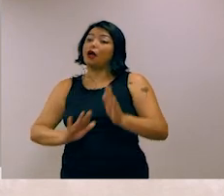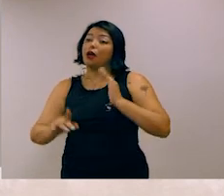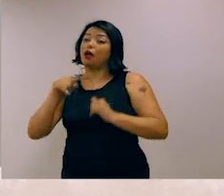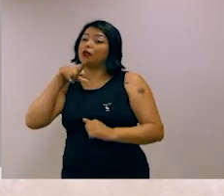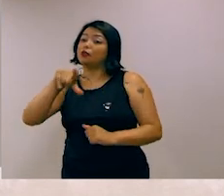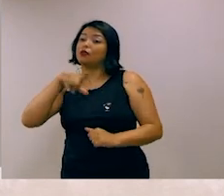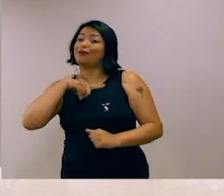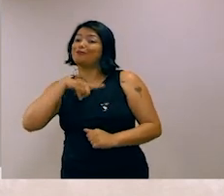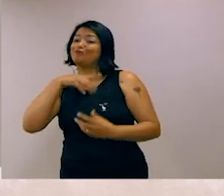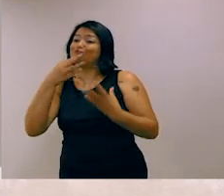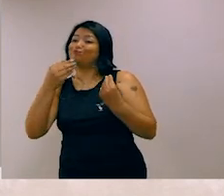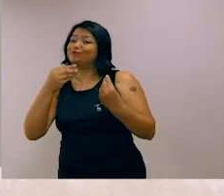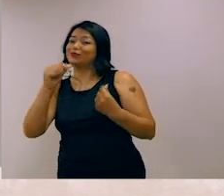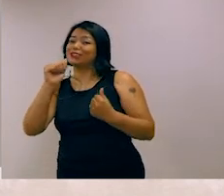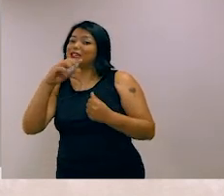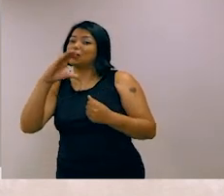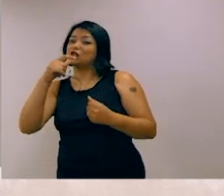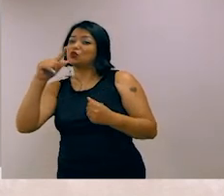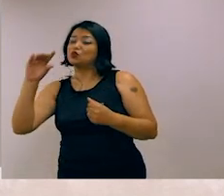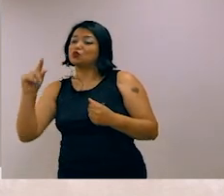in bold on their cup.